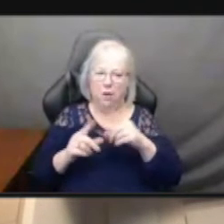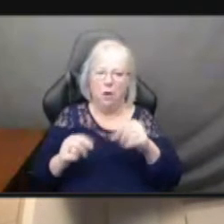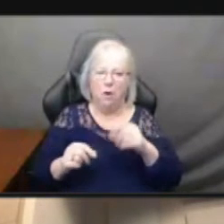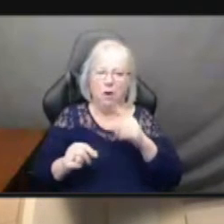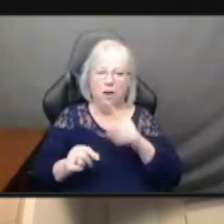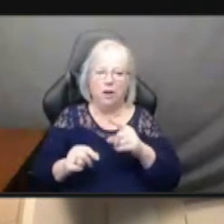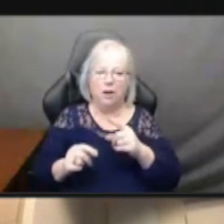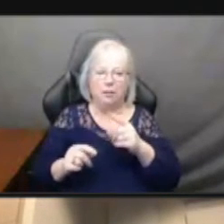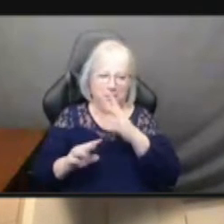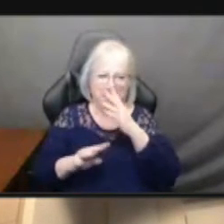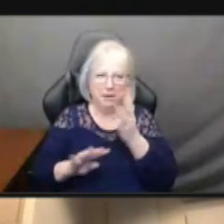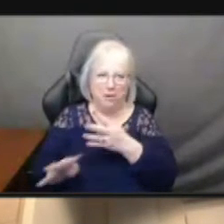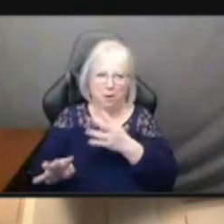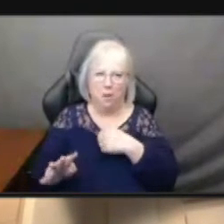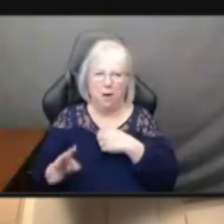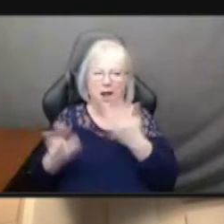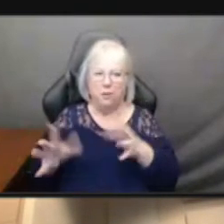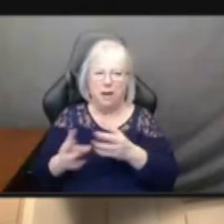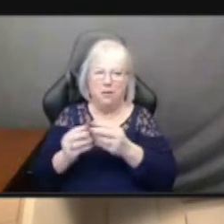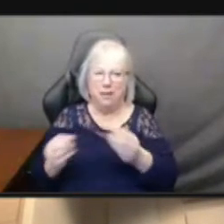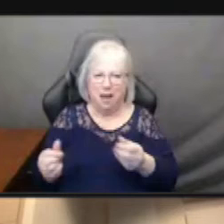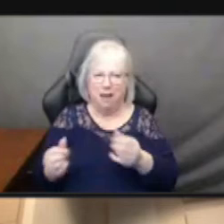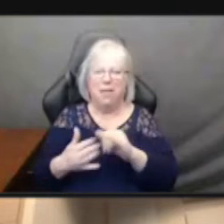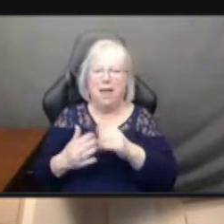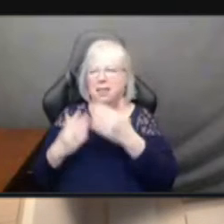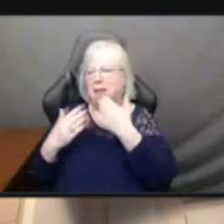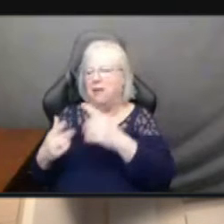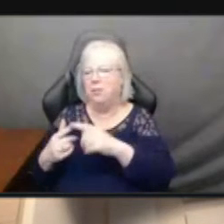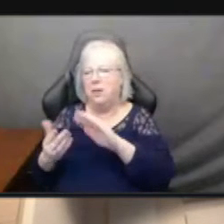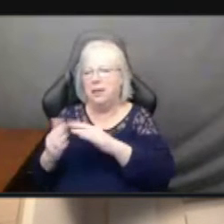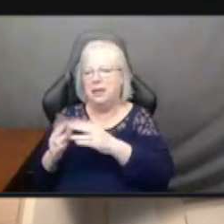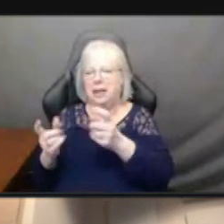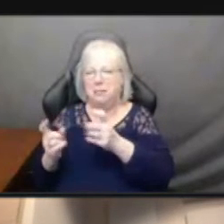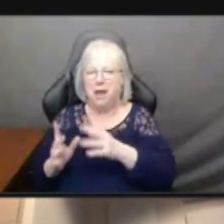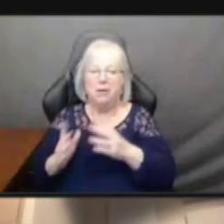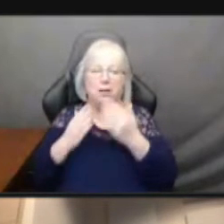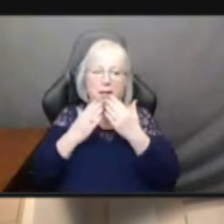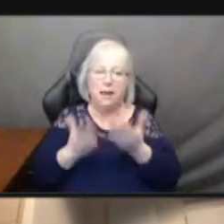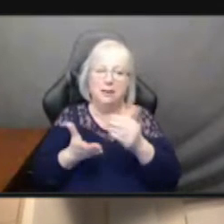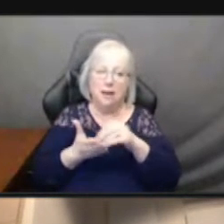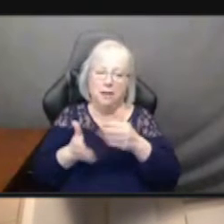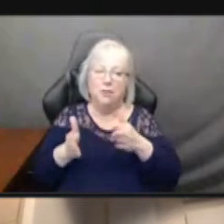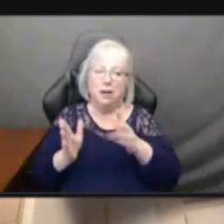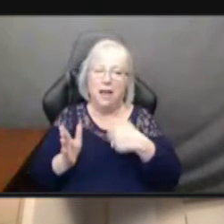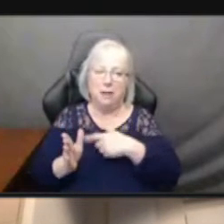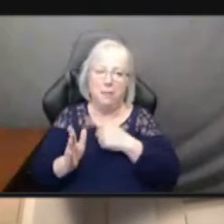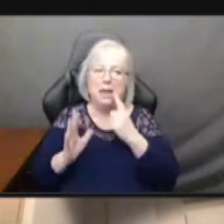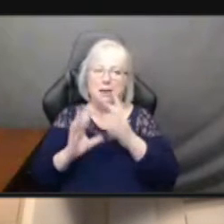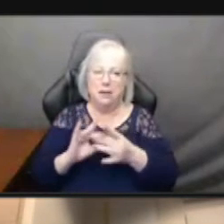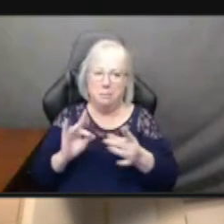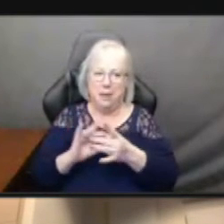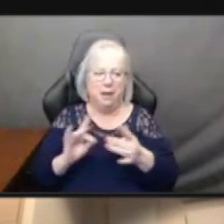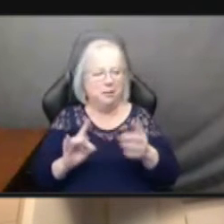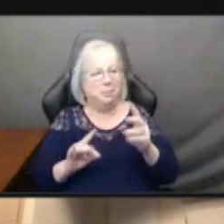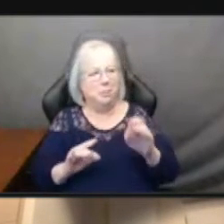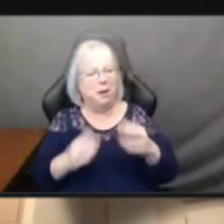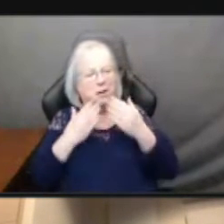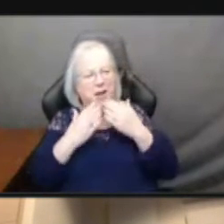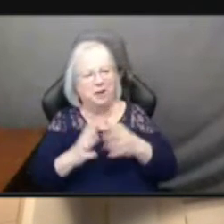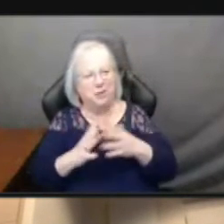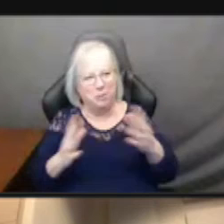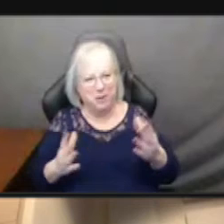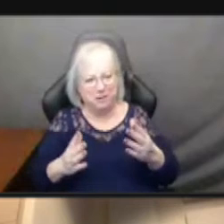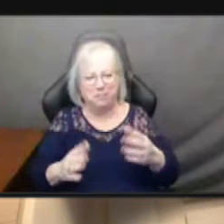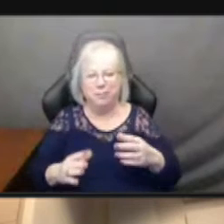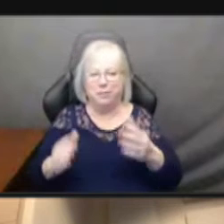get that resolved thanks to the city manager. Thank you again for allowing me to speak. Thank you so much. Thank you.